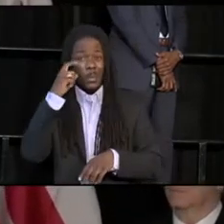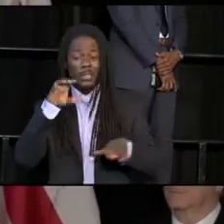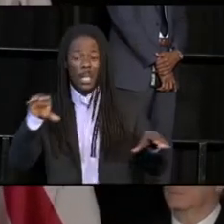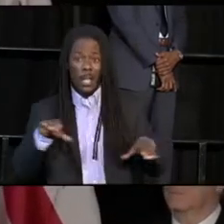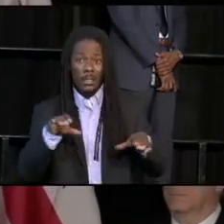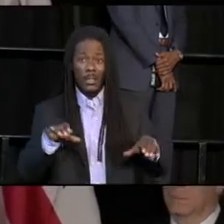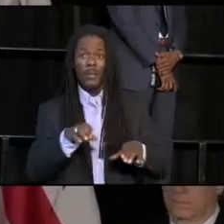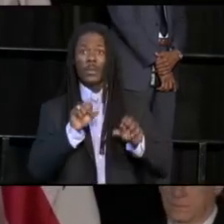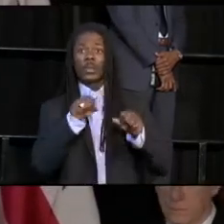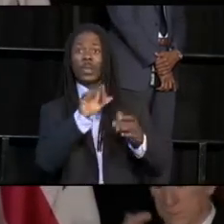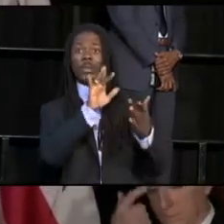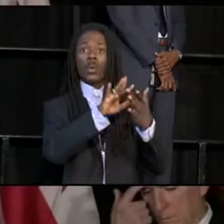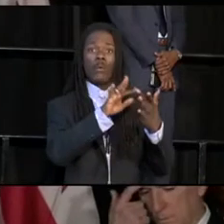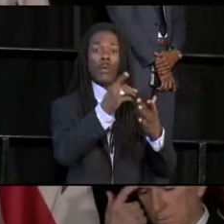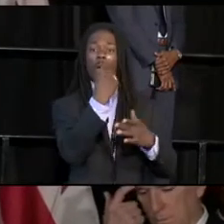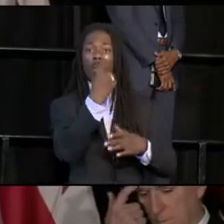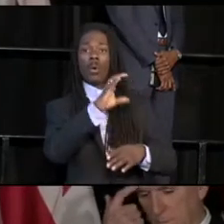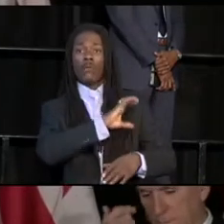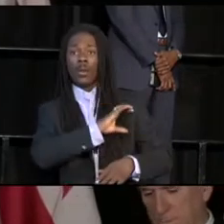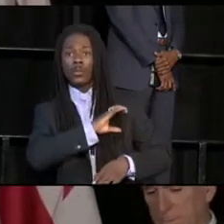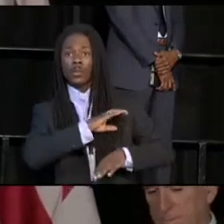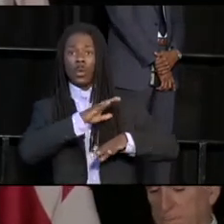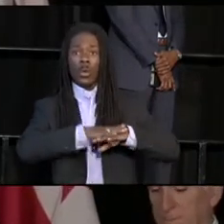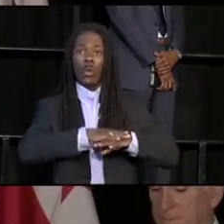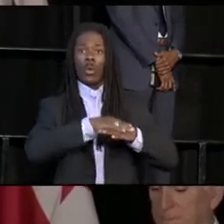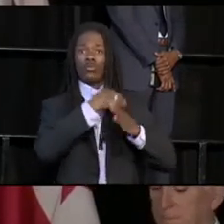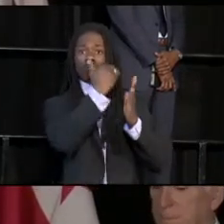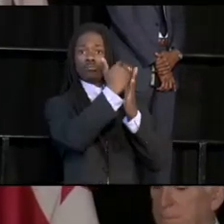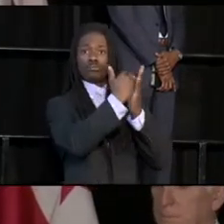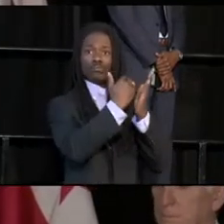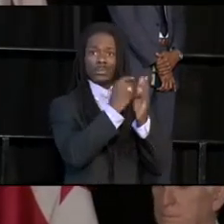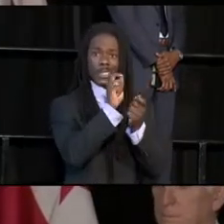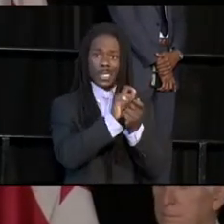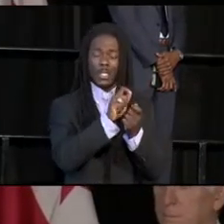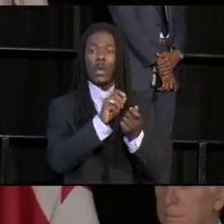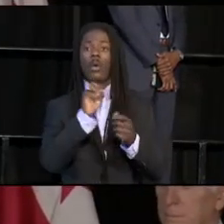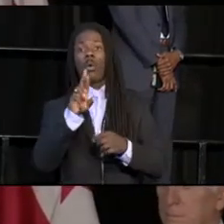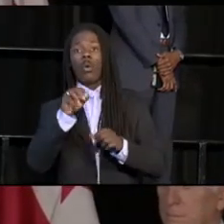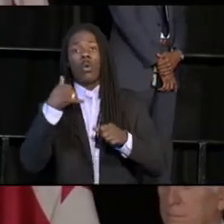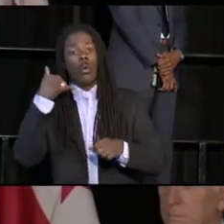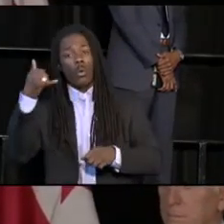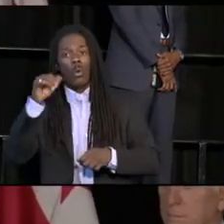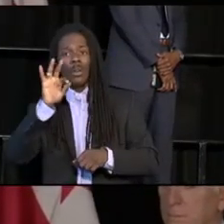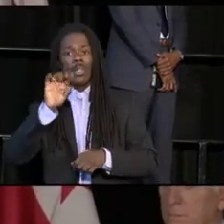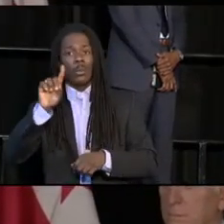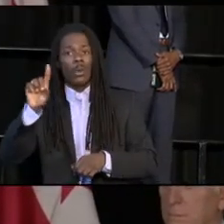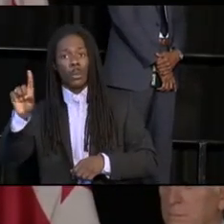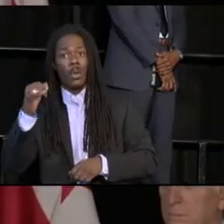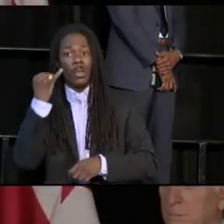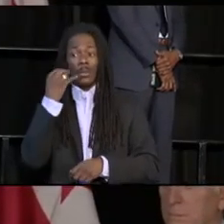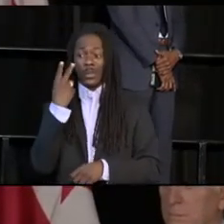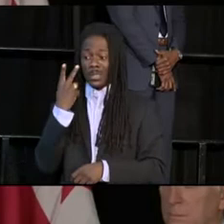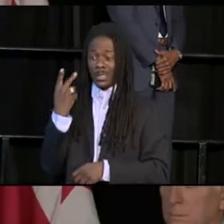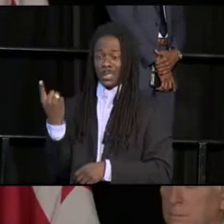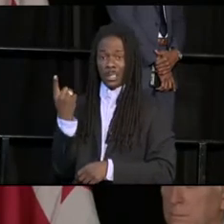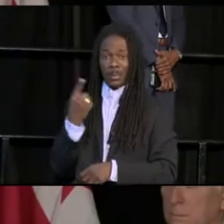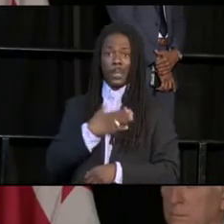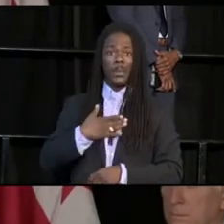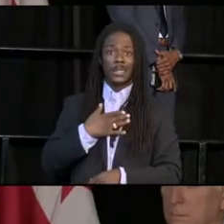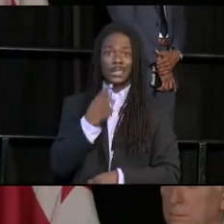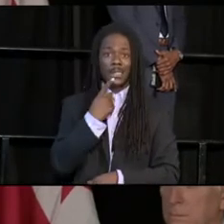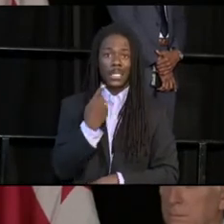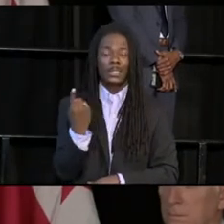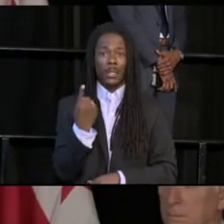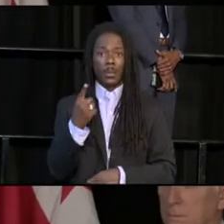by notifying one of the officers on the detail or by calling 911. If you see something, please say something